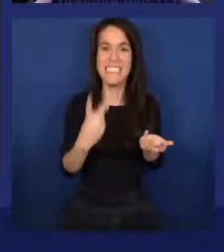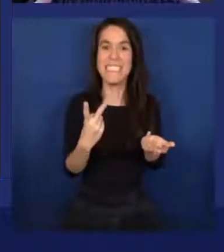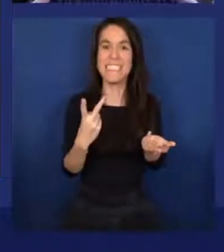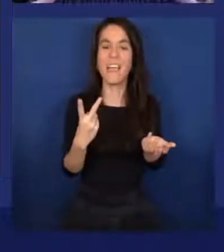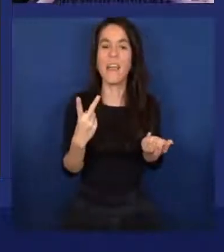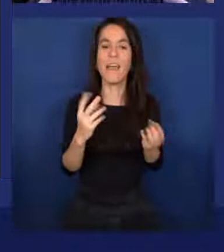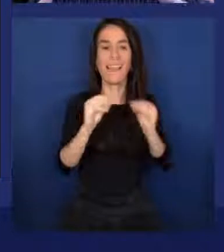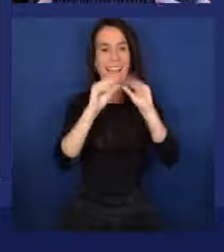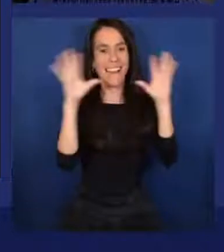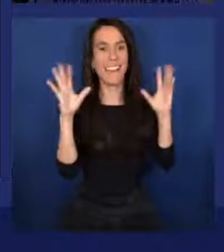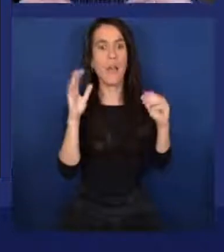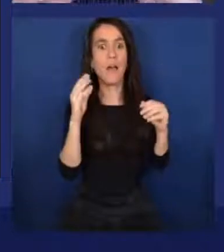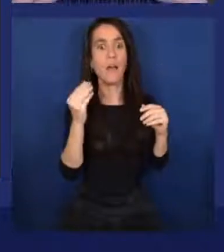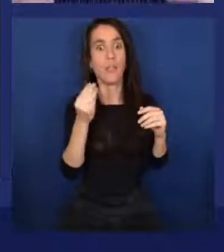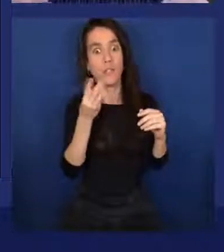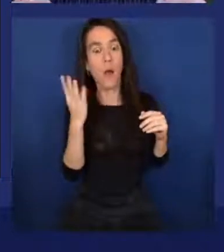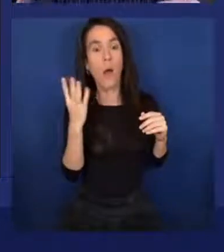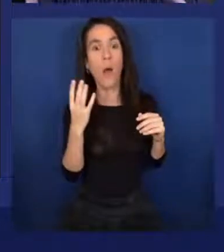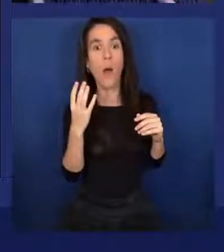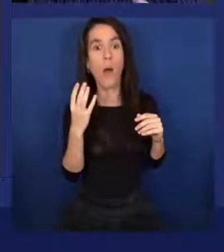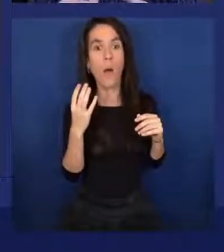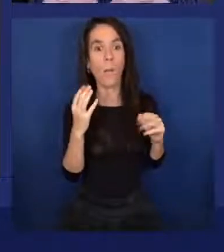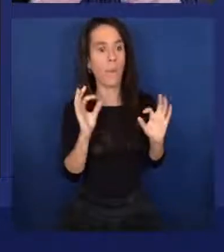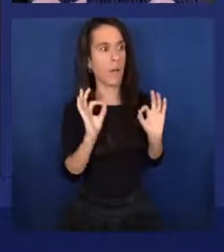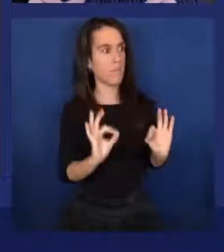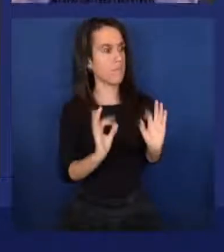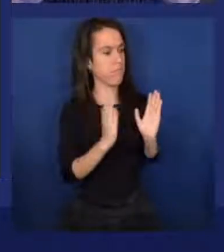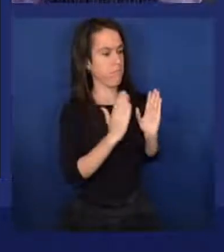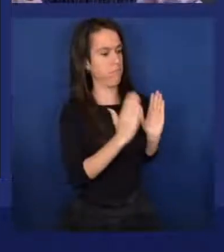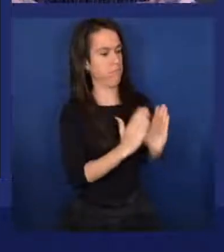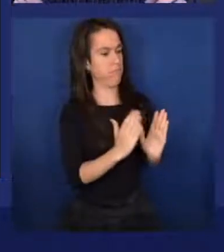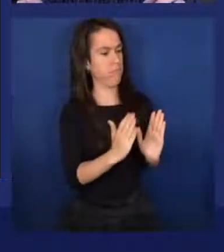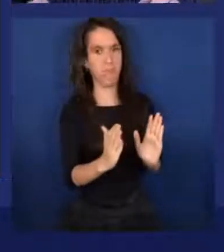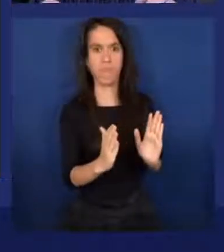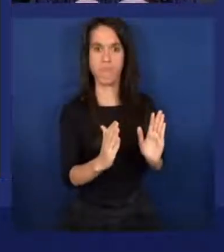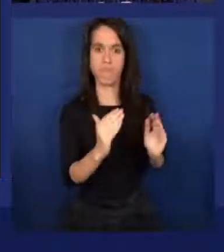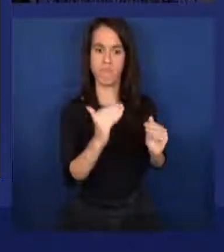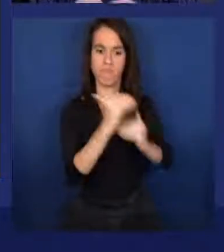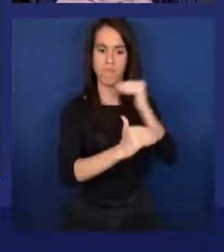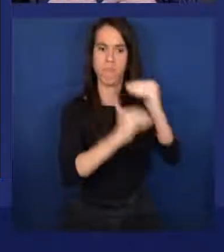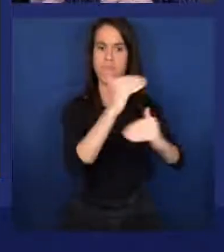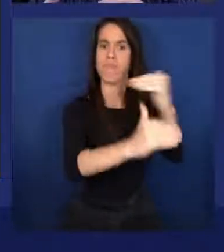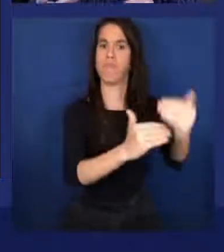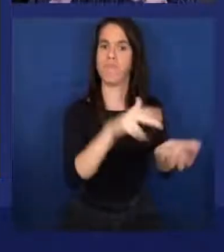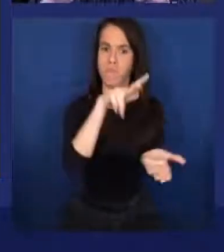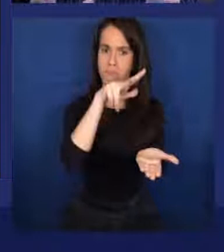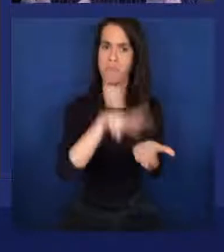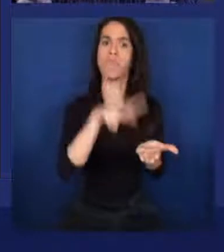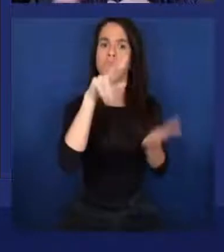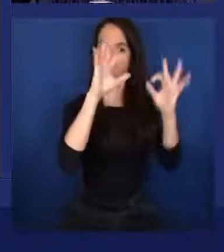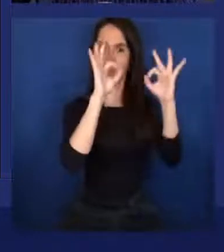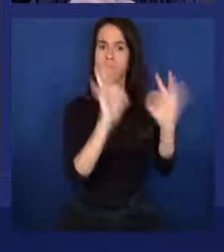creating complex algorithms that have repeatable steps, that are logical and validatable, Lisp and Prolog being good at